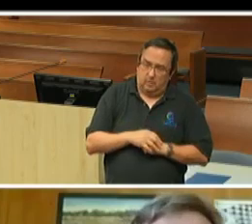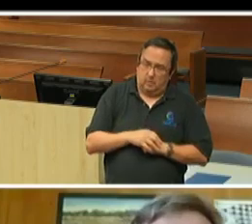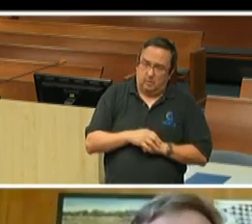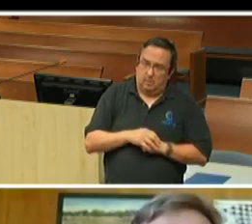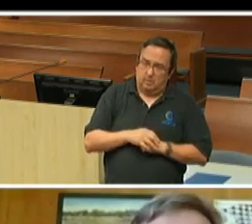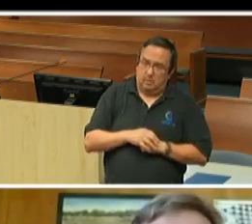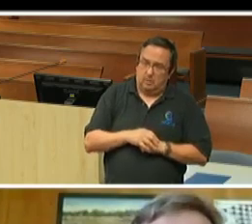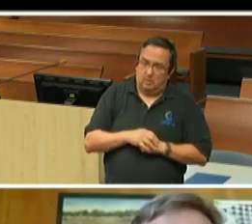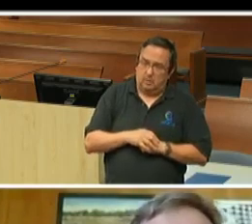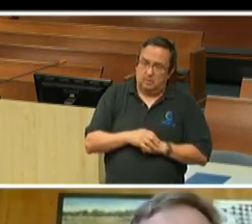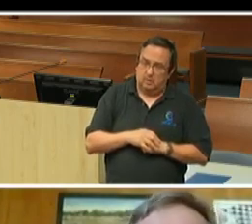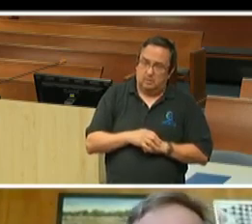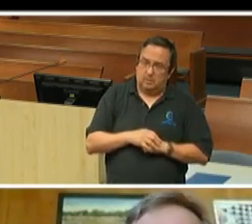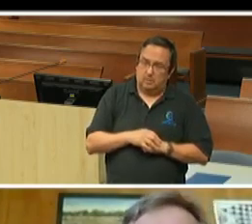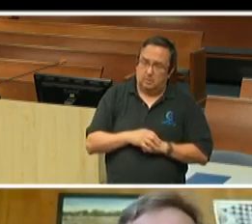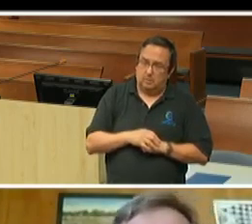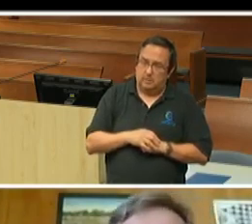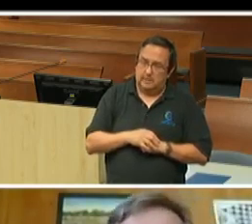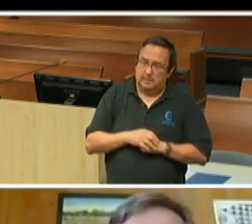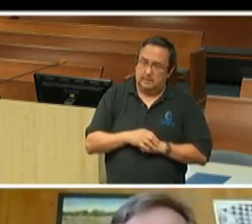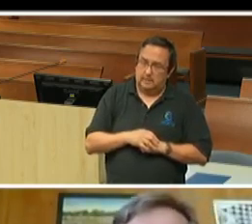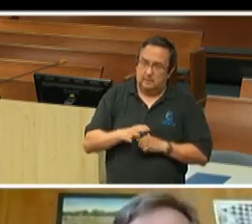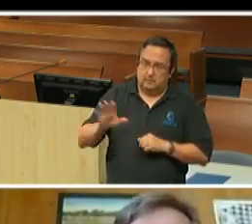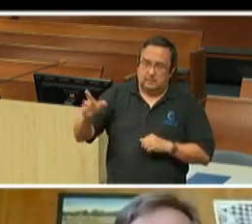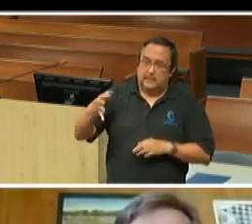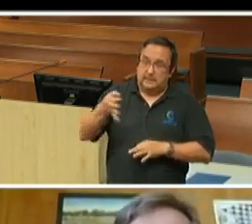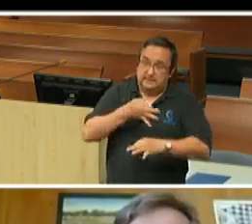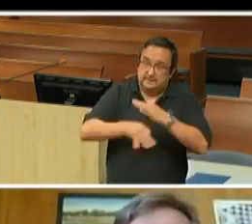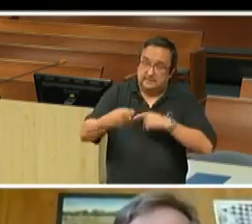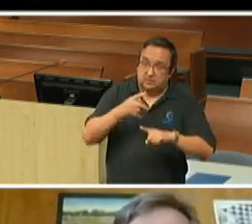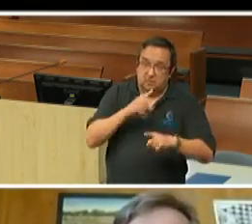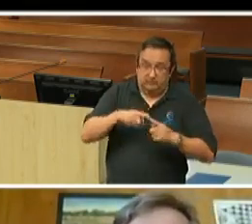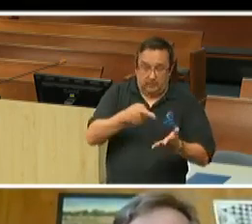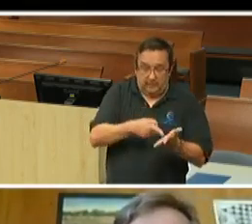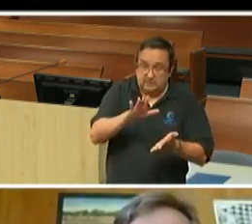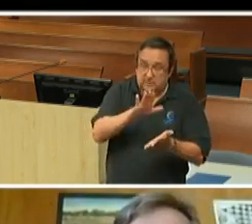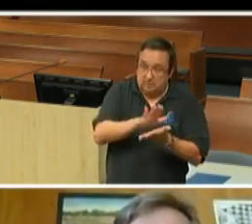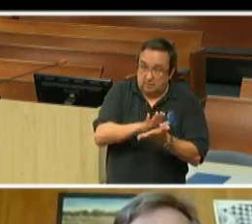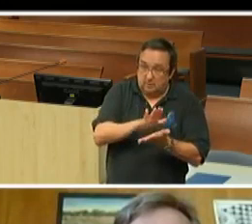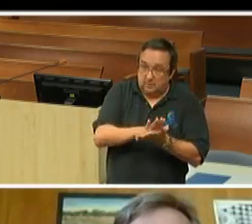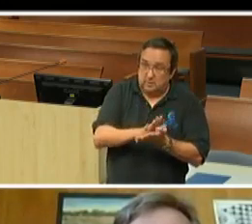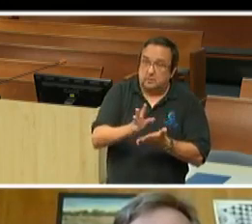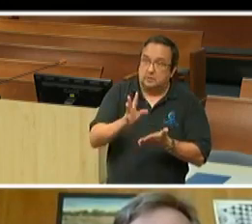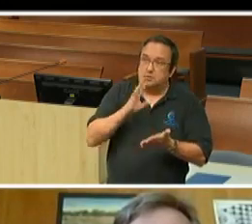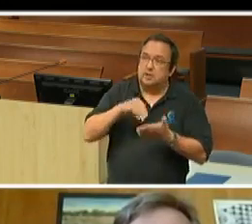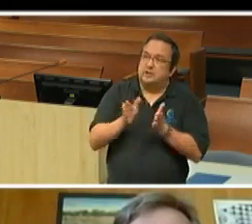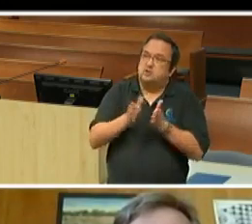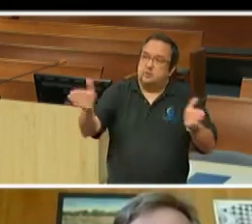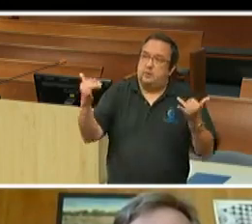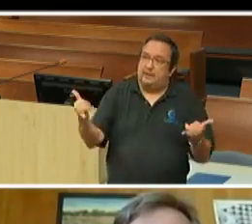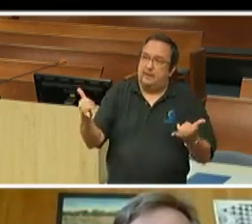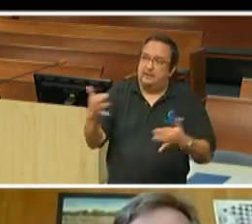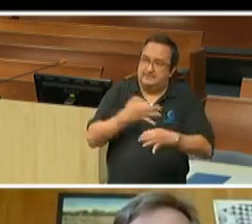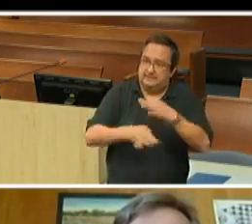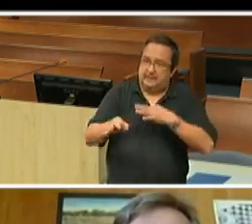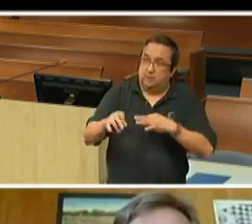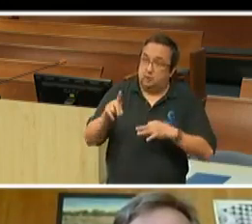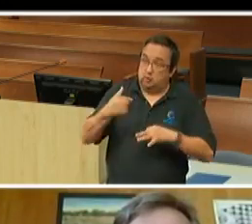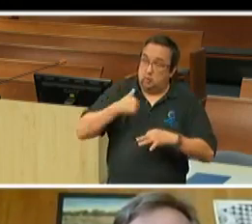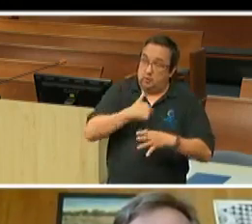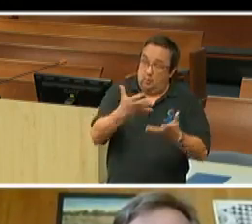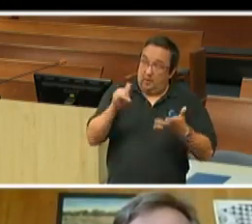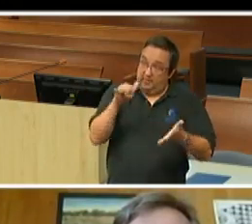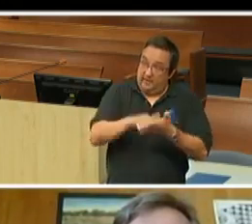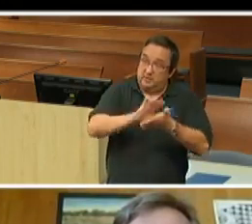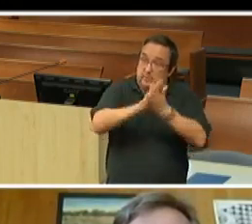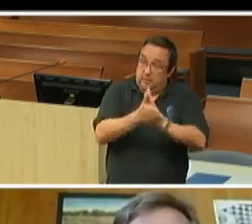My preference is to talk, instead of from a document and amending a document, is to talk in generalities. Do we want them to have to